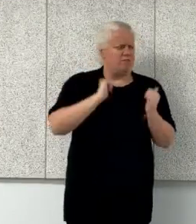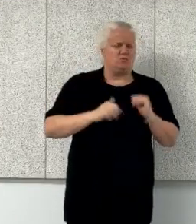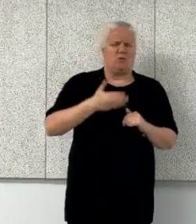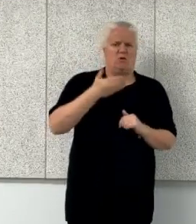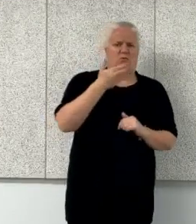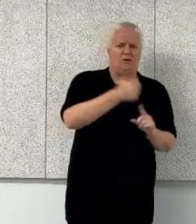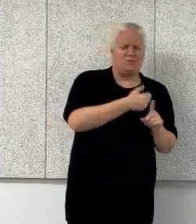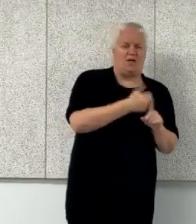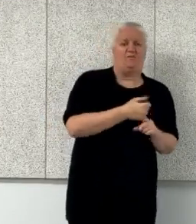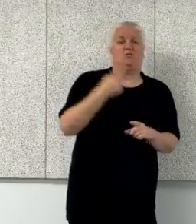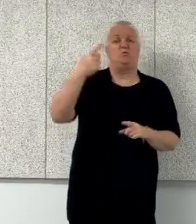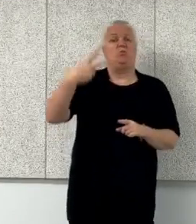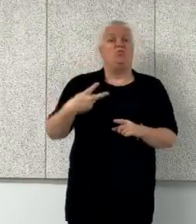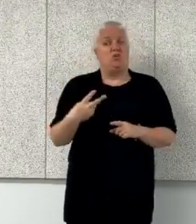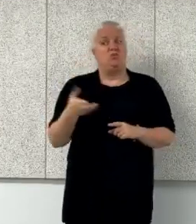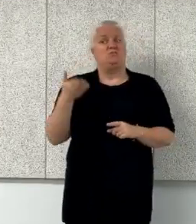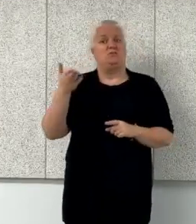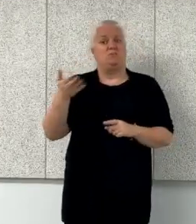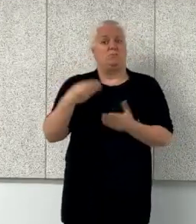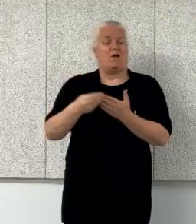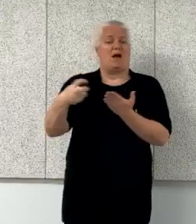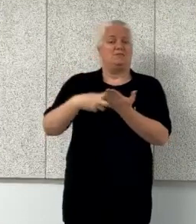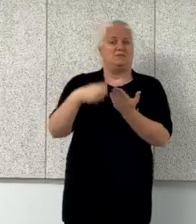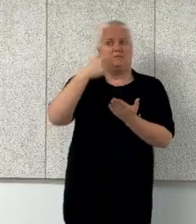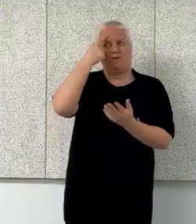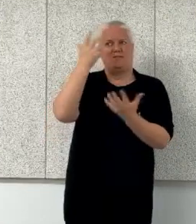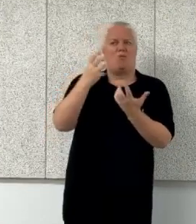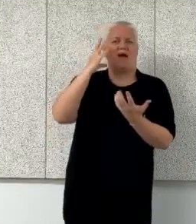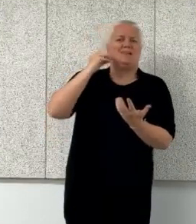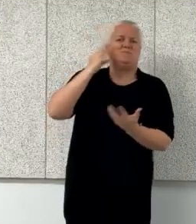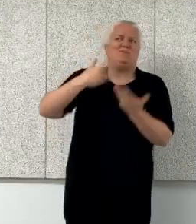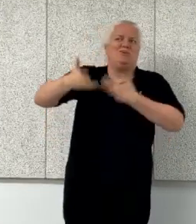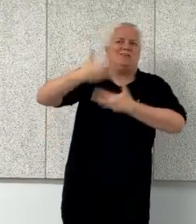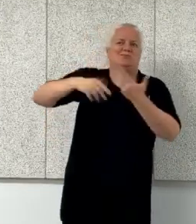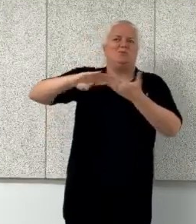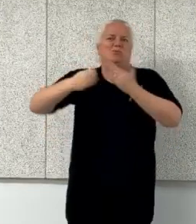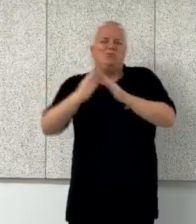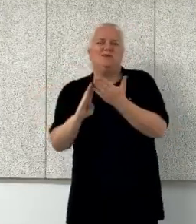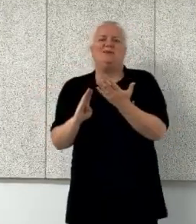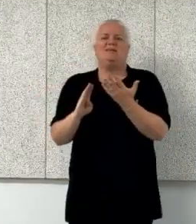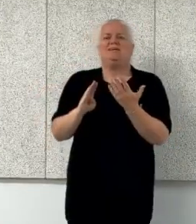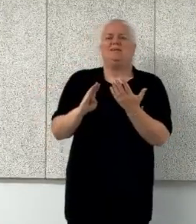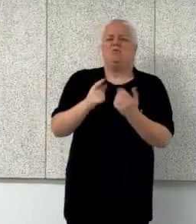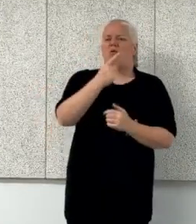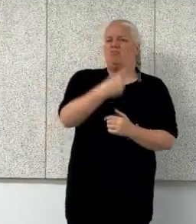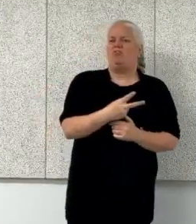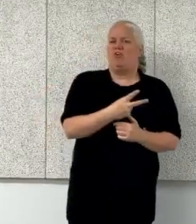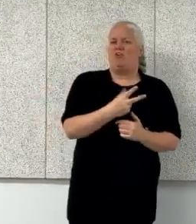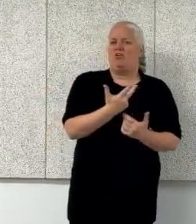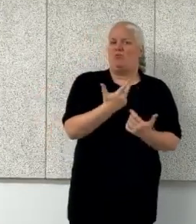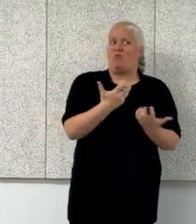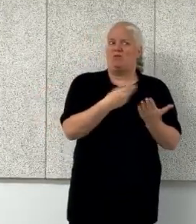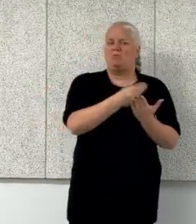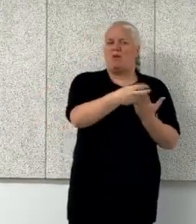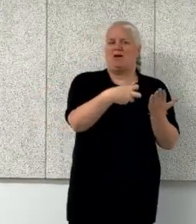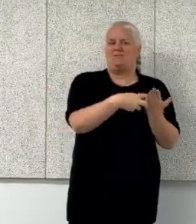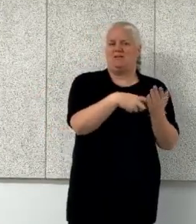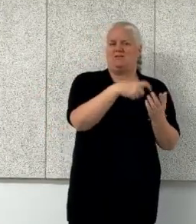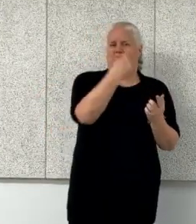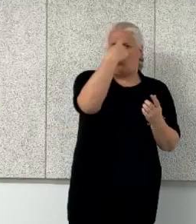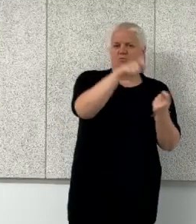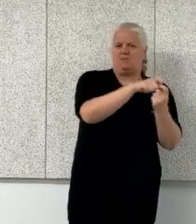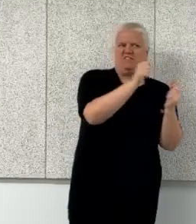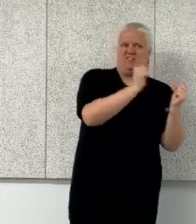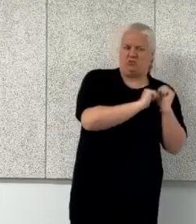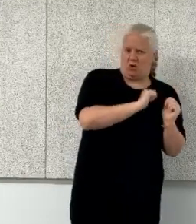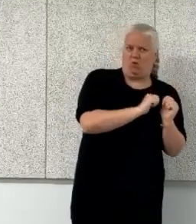there for something more, for the experience, for the community, for something else. That's the majority of people who are in our audiences are not just